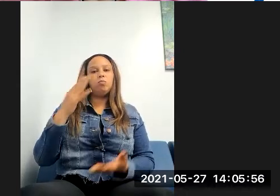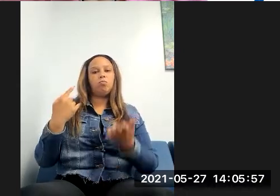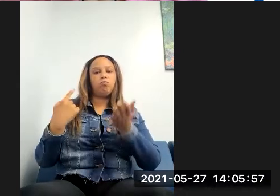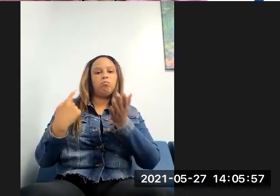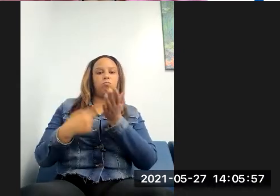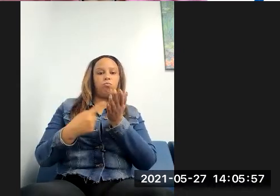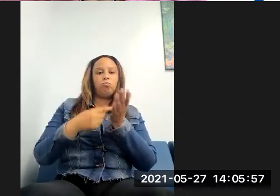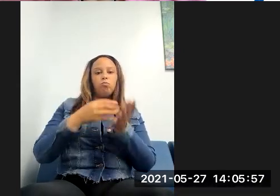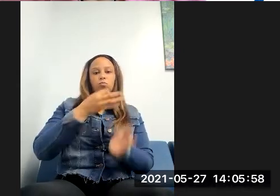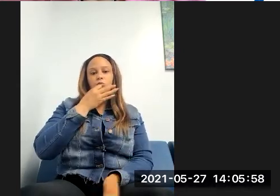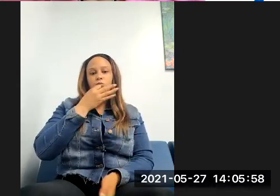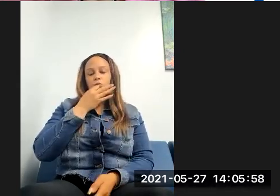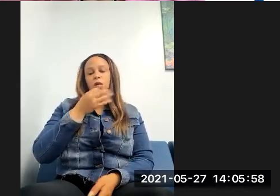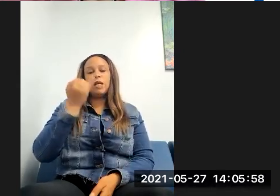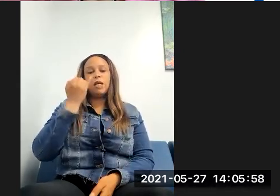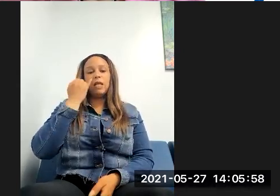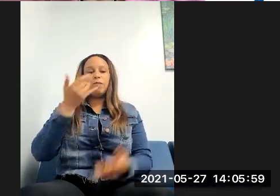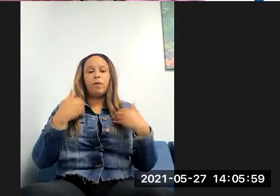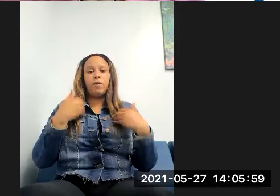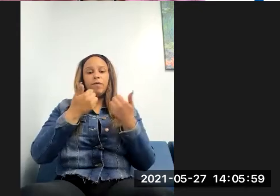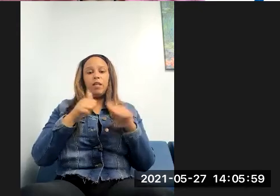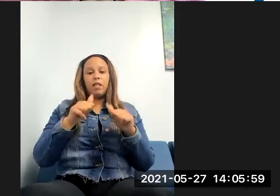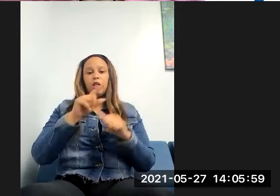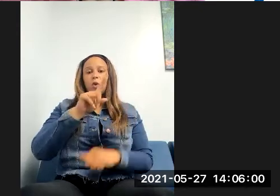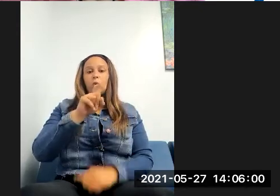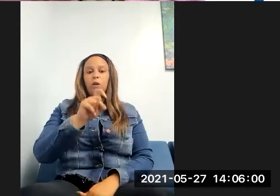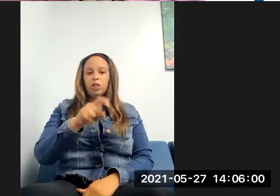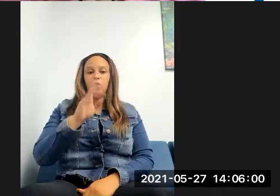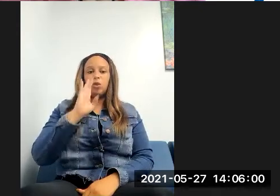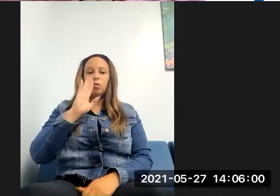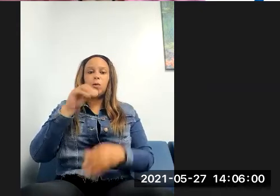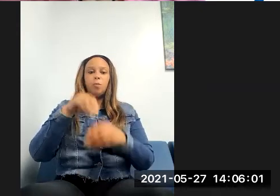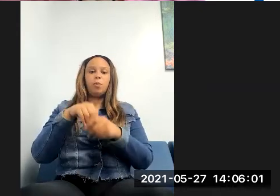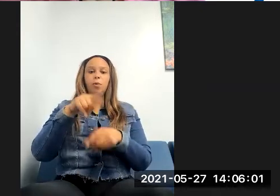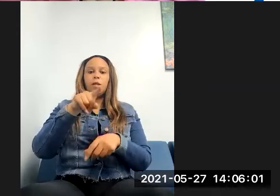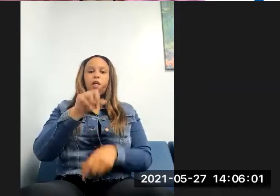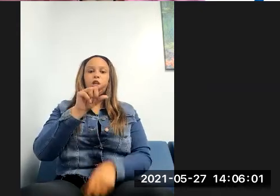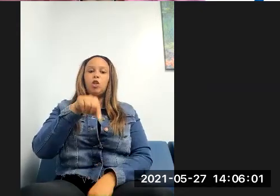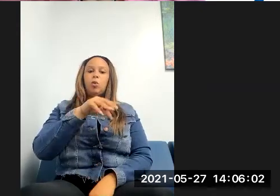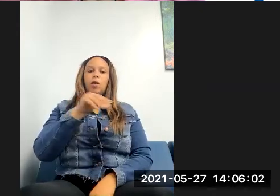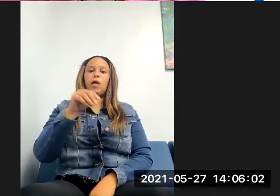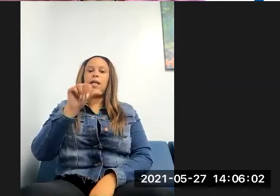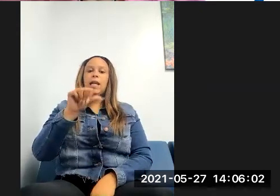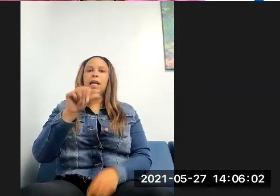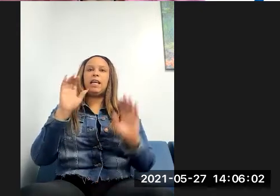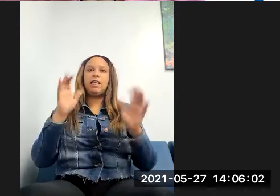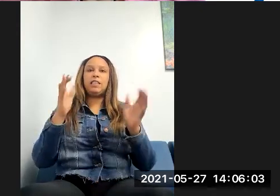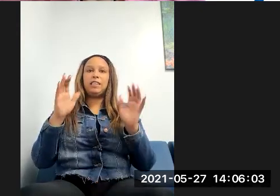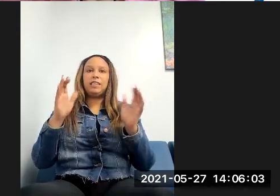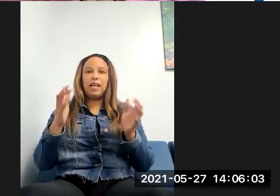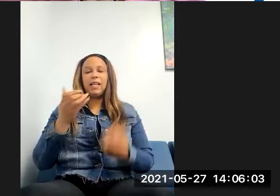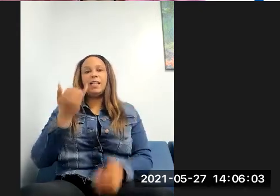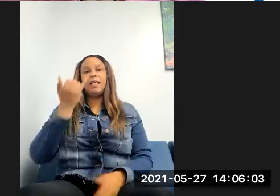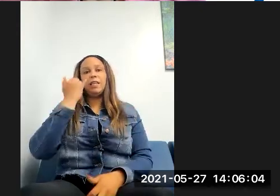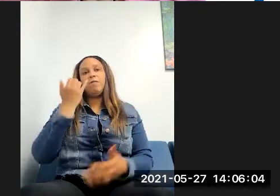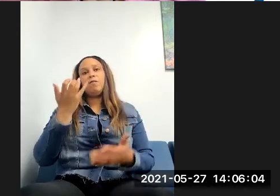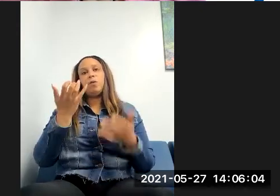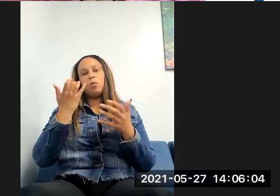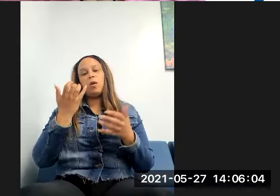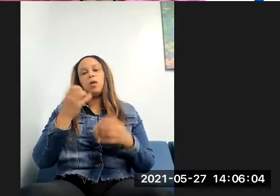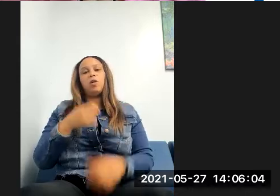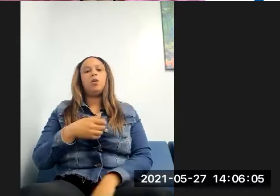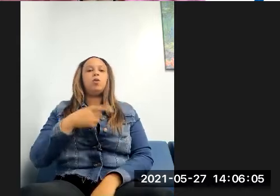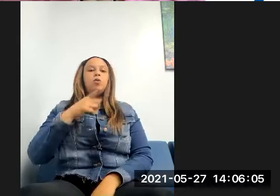please put them in the Q&A section because they get lost in the chat. But talk amongst yourself if you wish in the chat. You